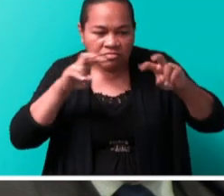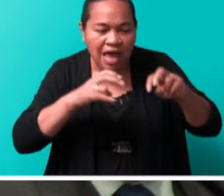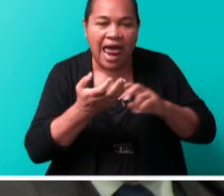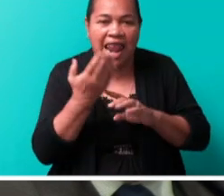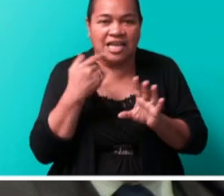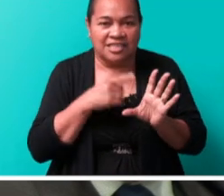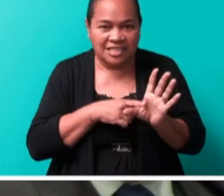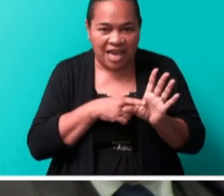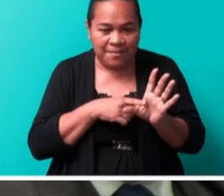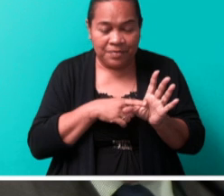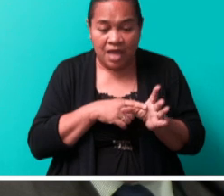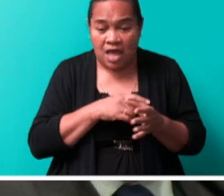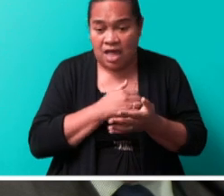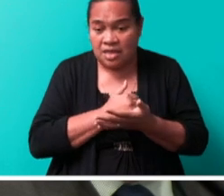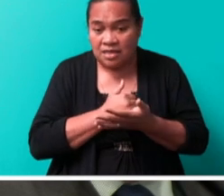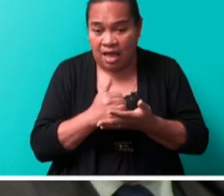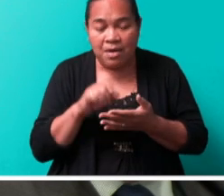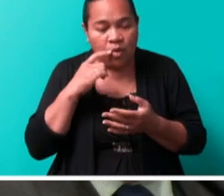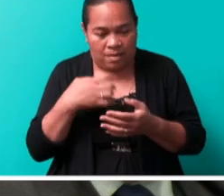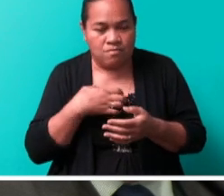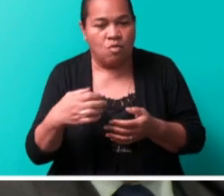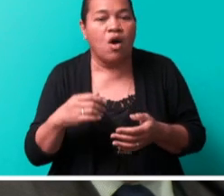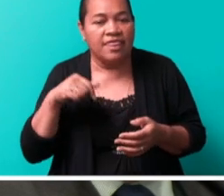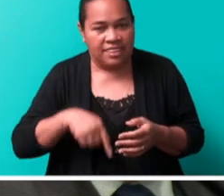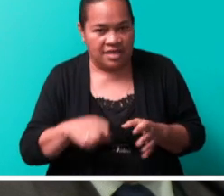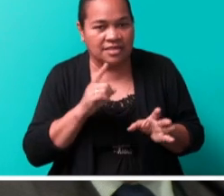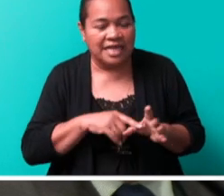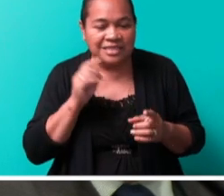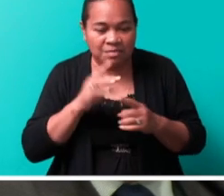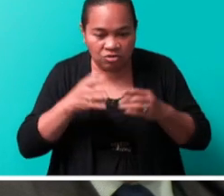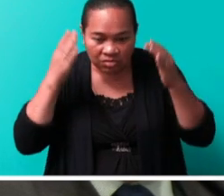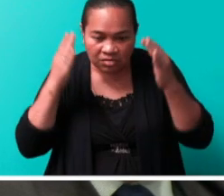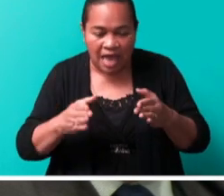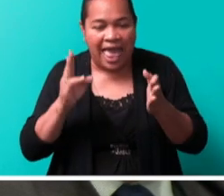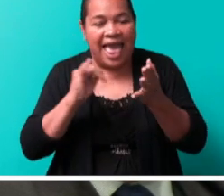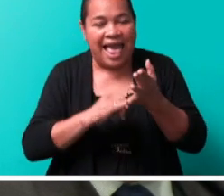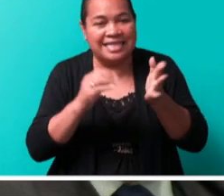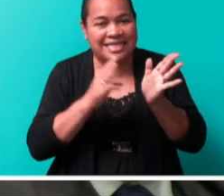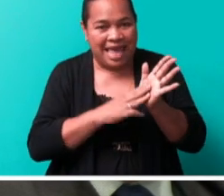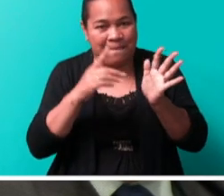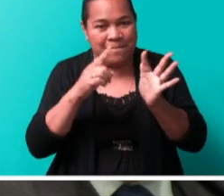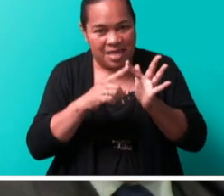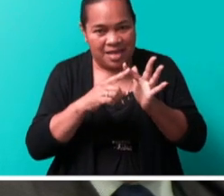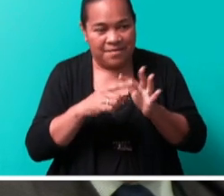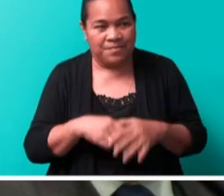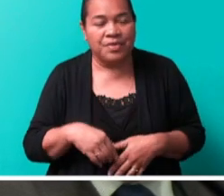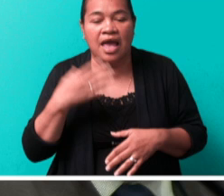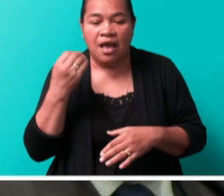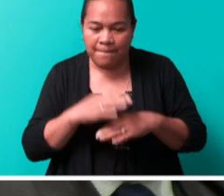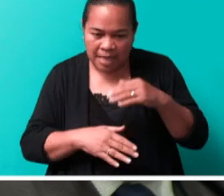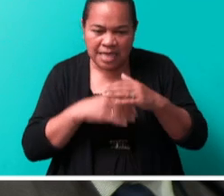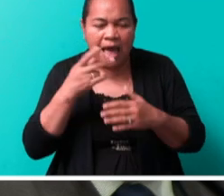number will increase this year, especially targeting the SMEs. Building